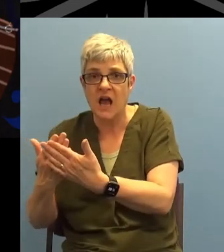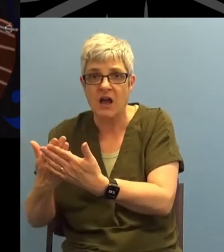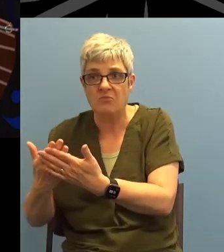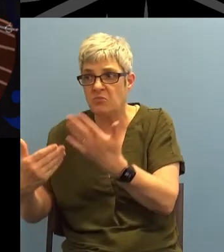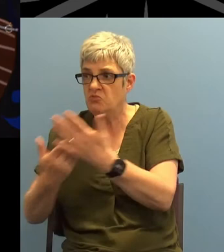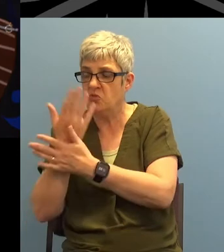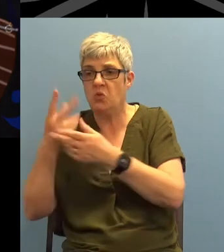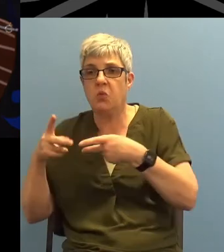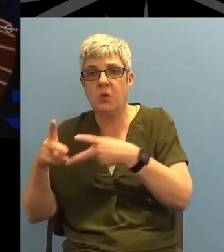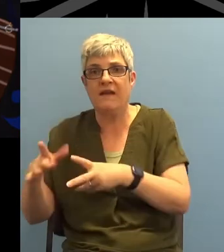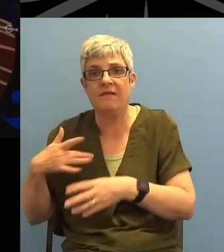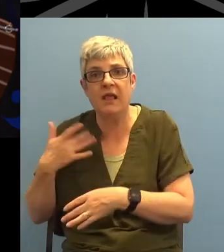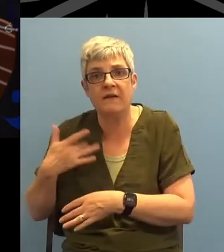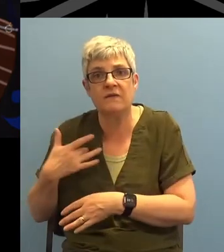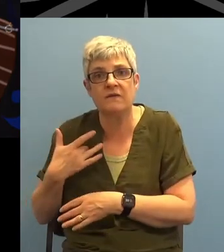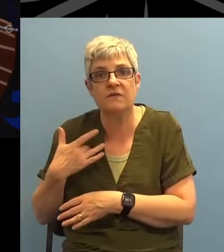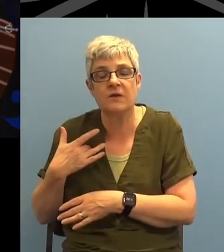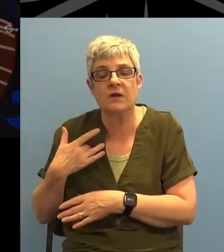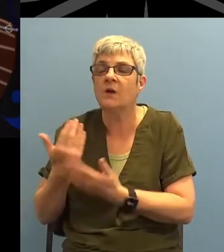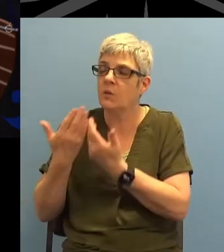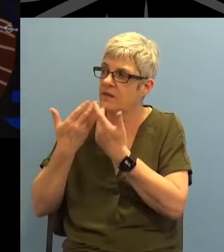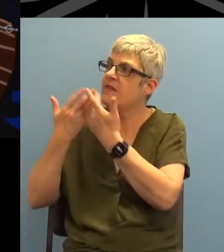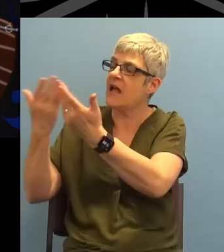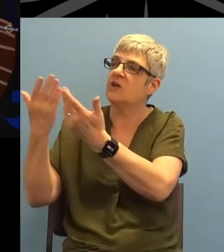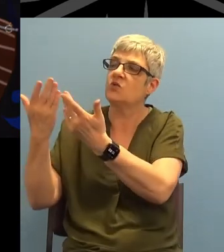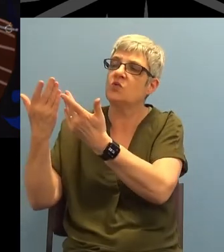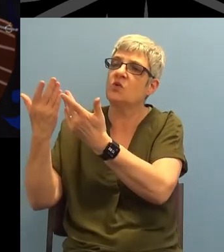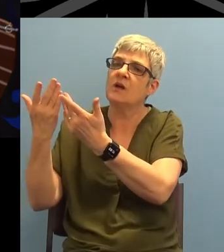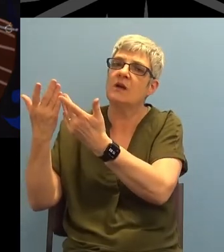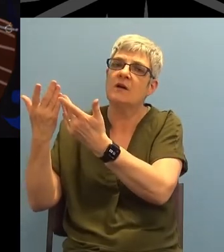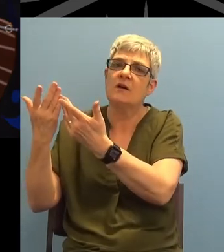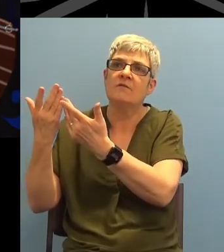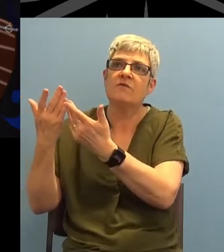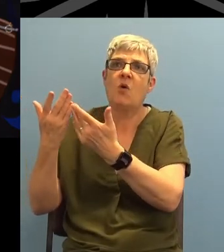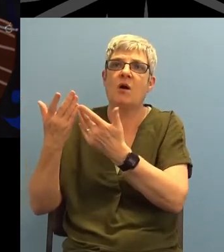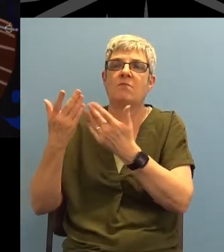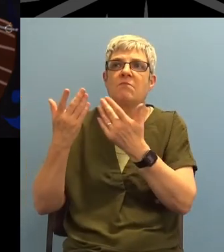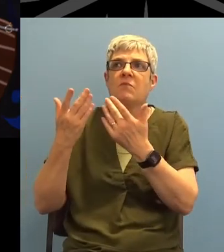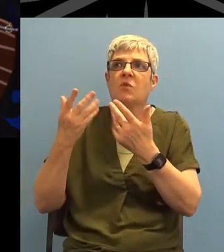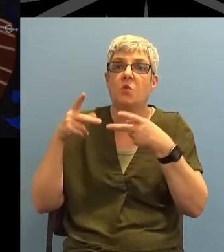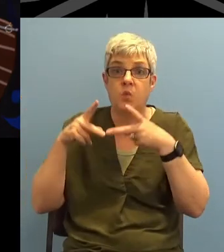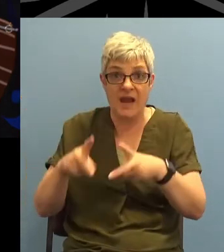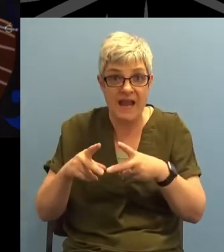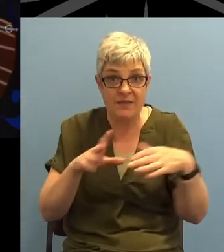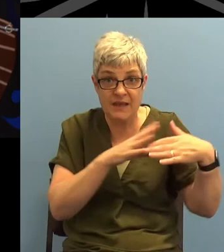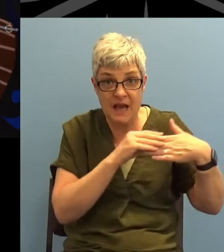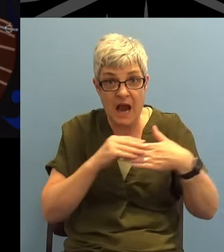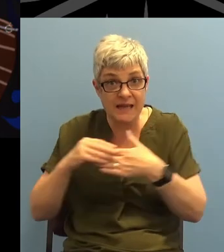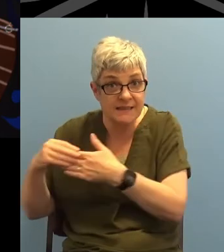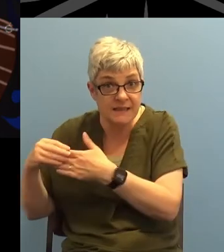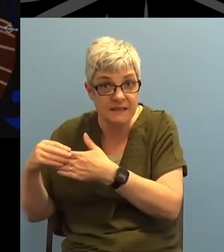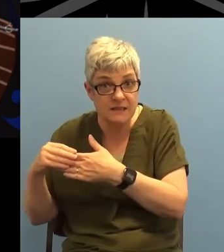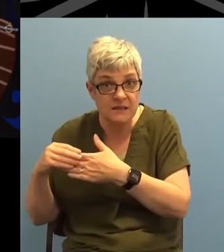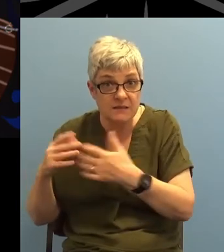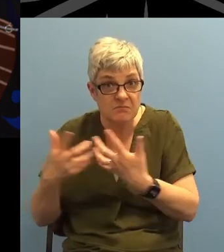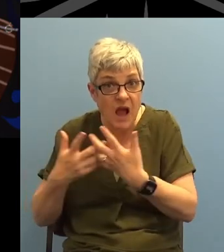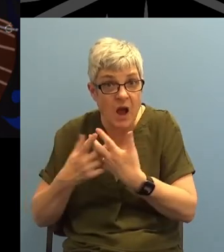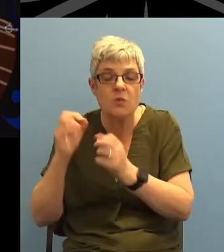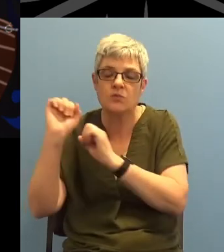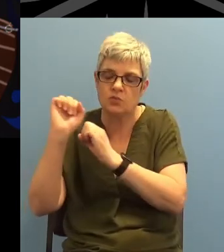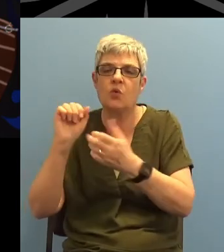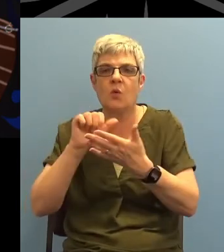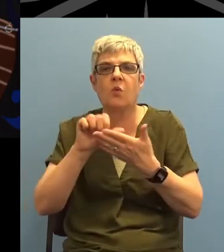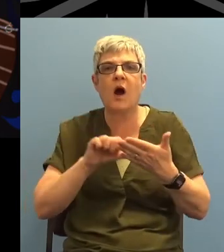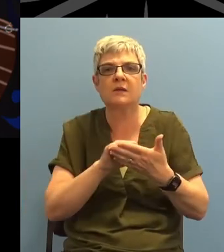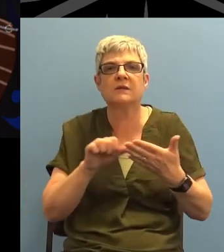living, we thank you for the way in which they were guided by your word to